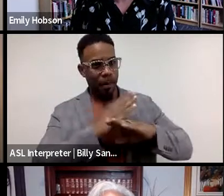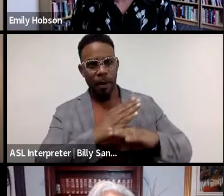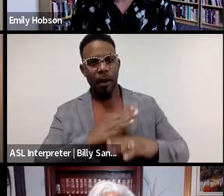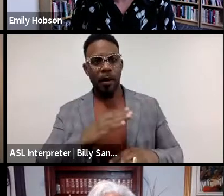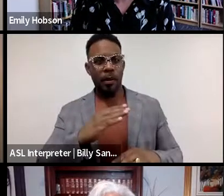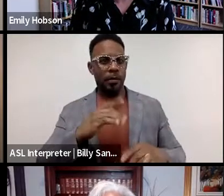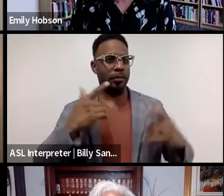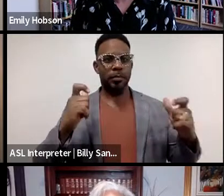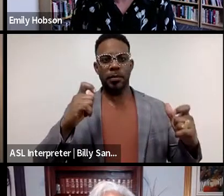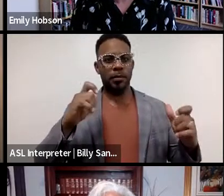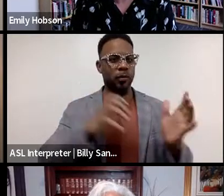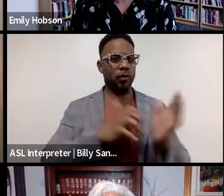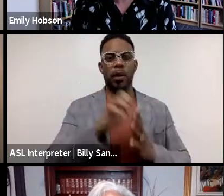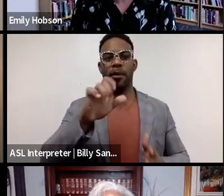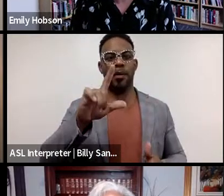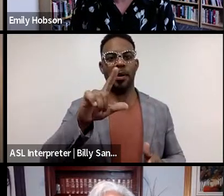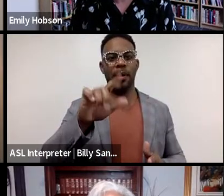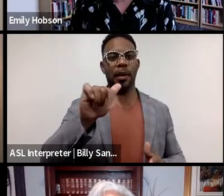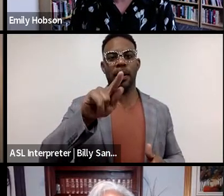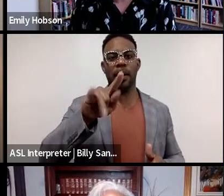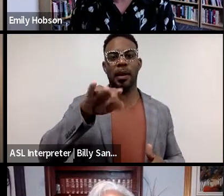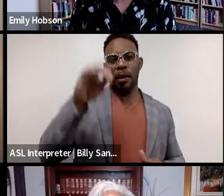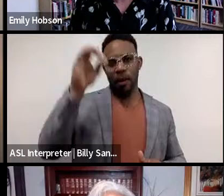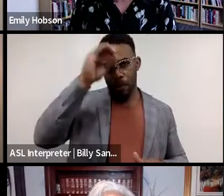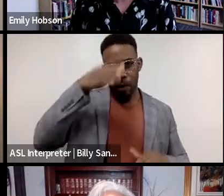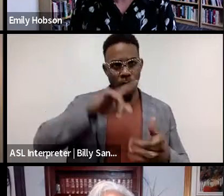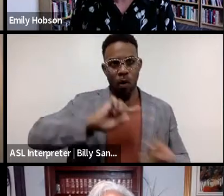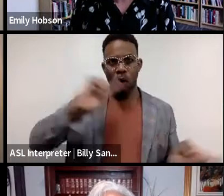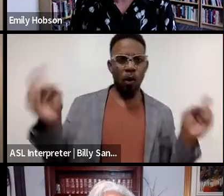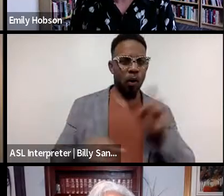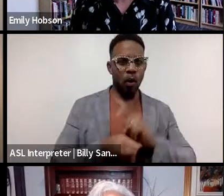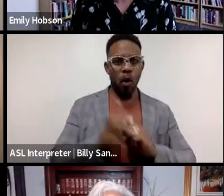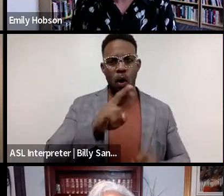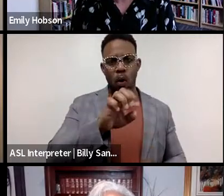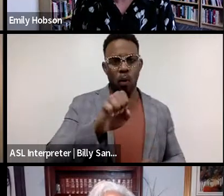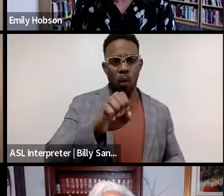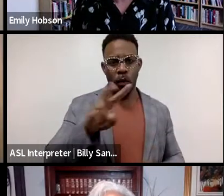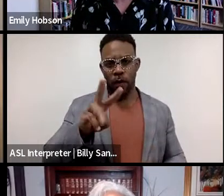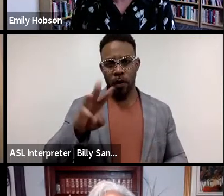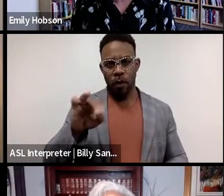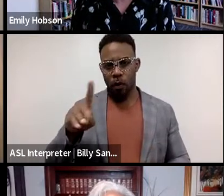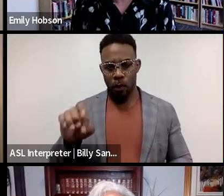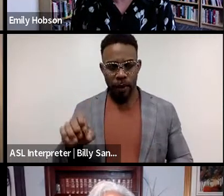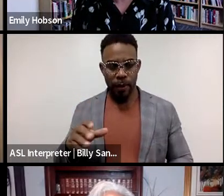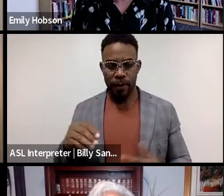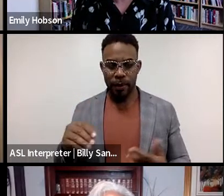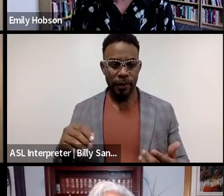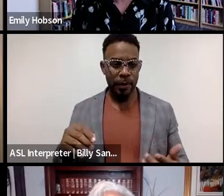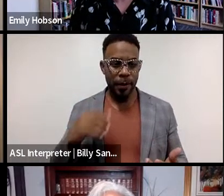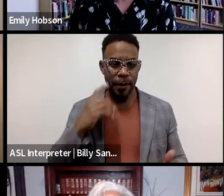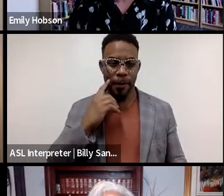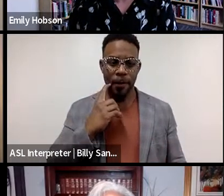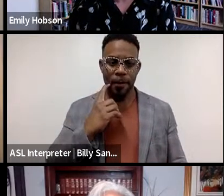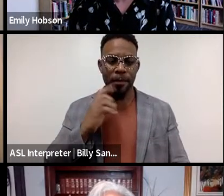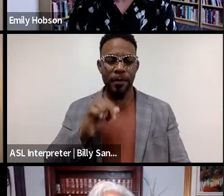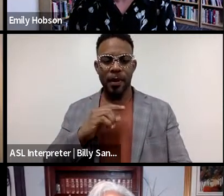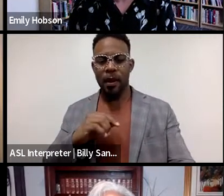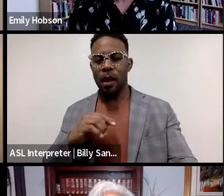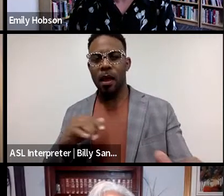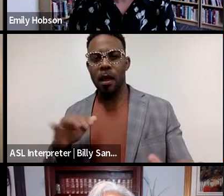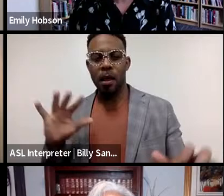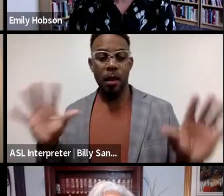blockbuster draft of Alito's opinion overturning Roe v. Wade. And this is also